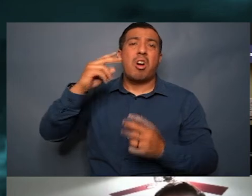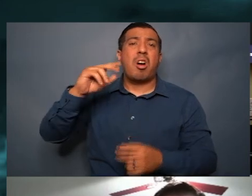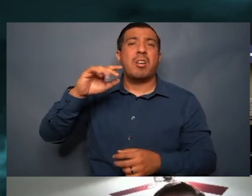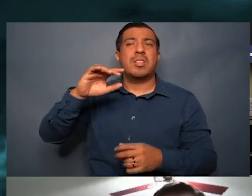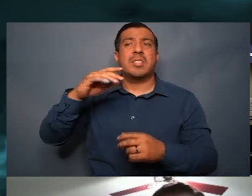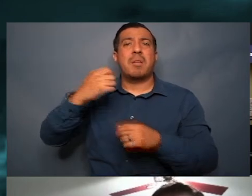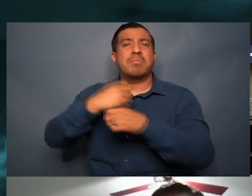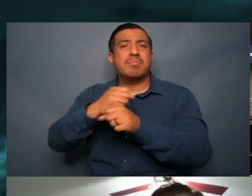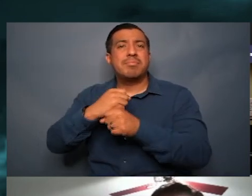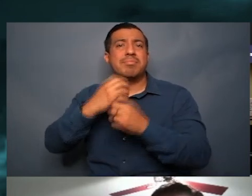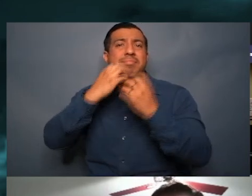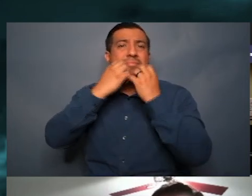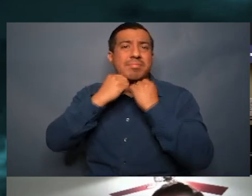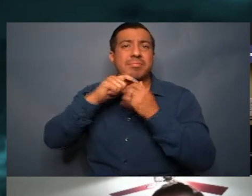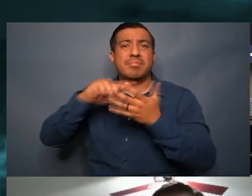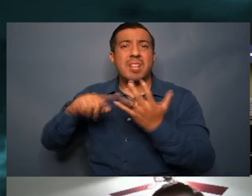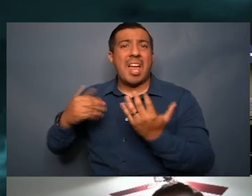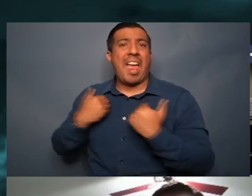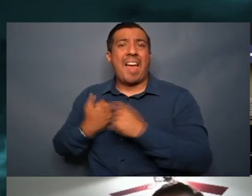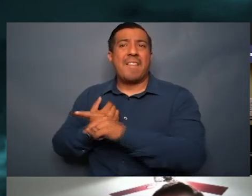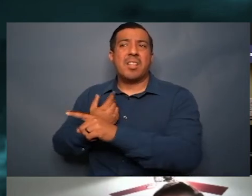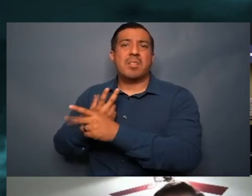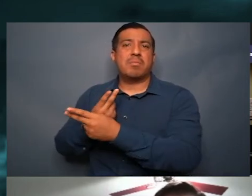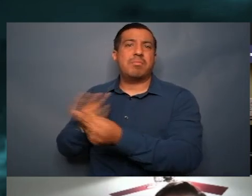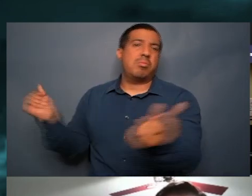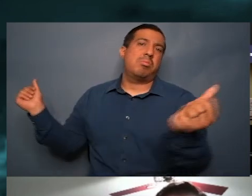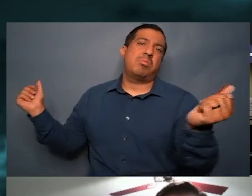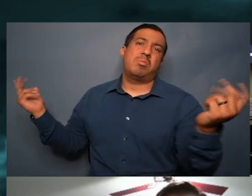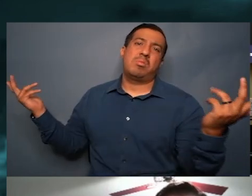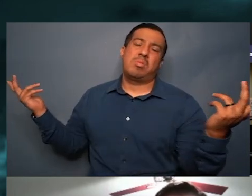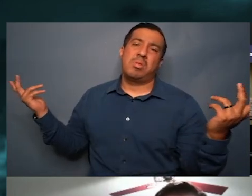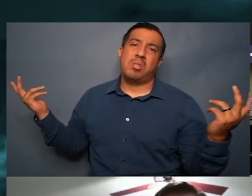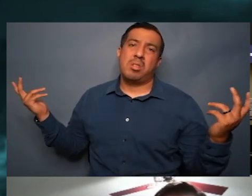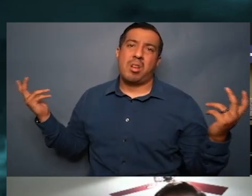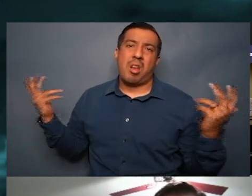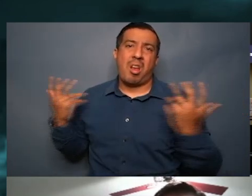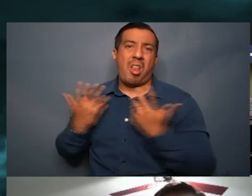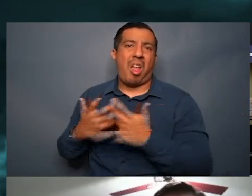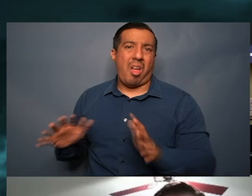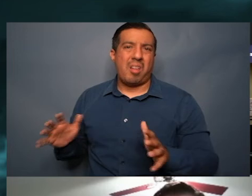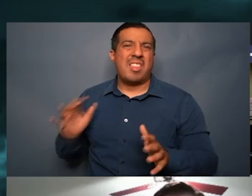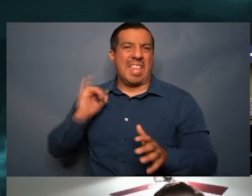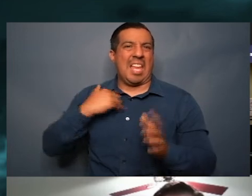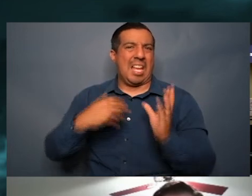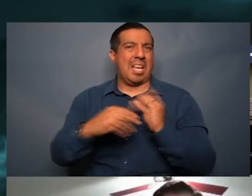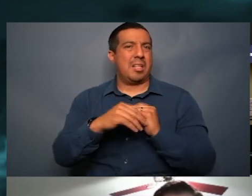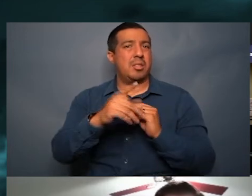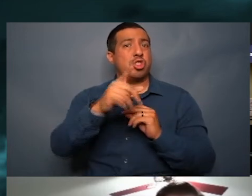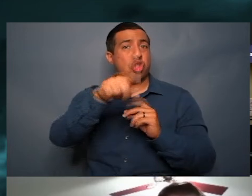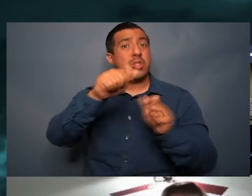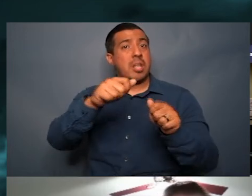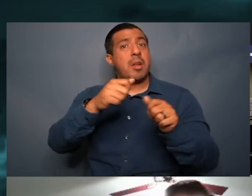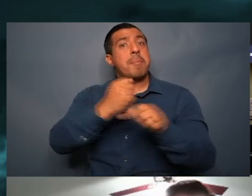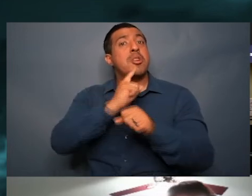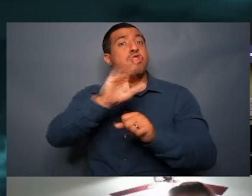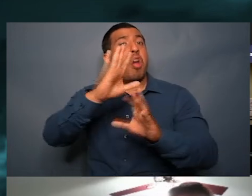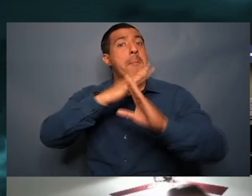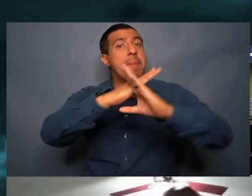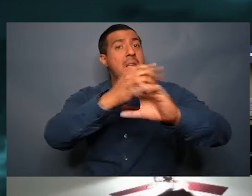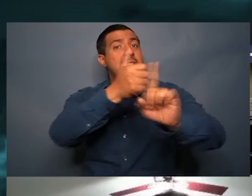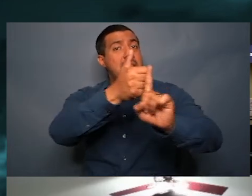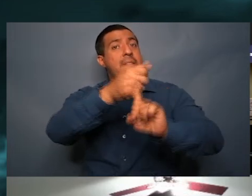mean, that was all gone. So I just wanted to kind of put that out there, that in addition to doing what you can to protect yourself and your